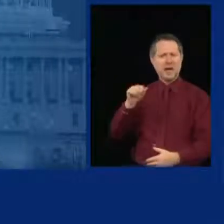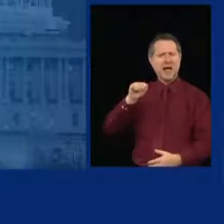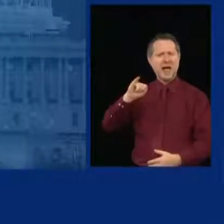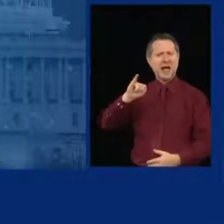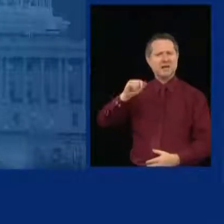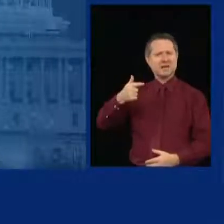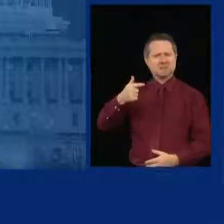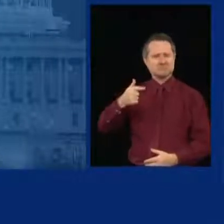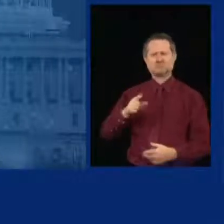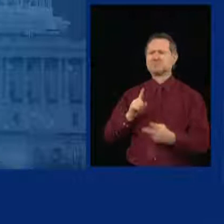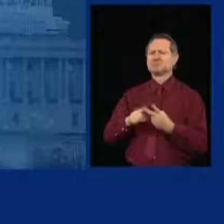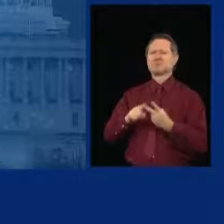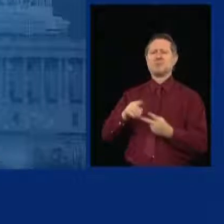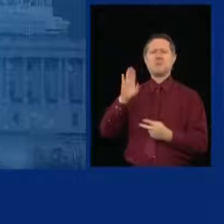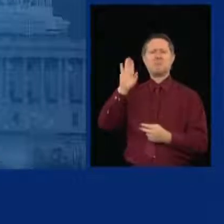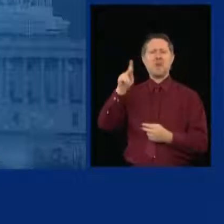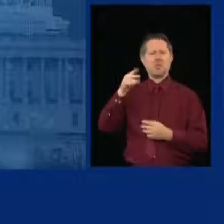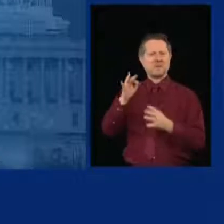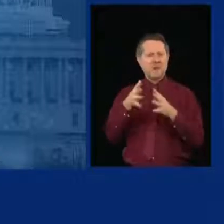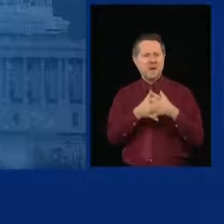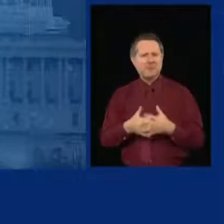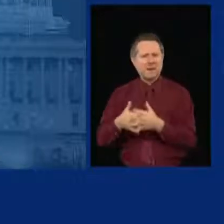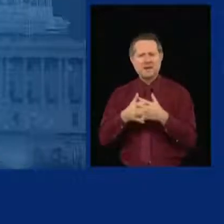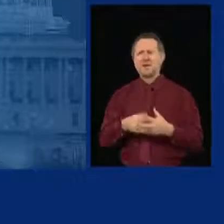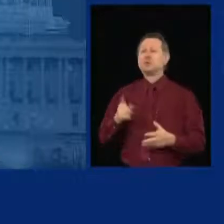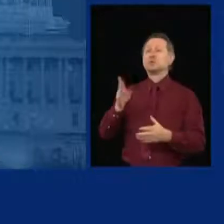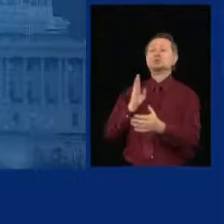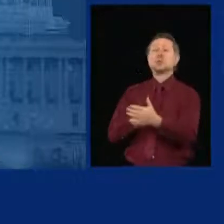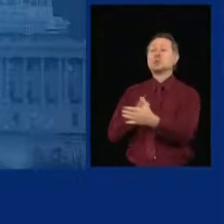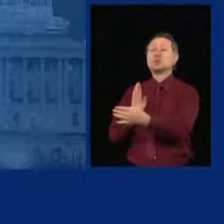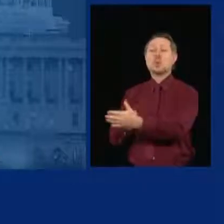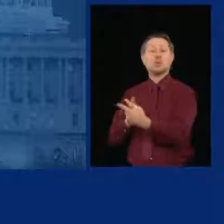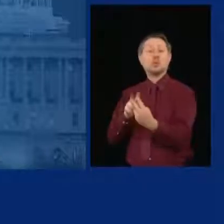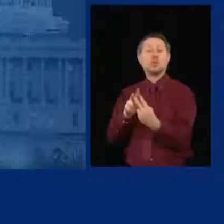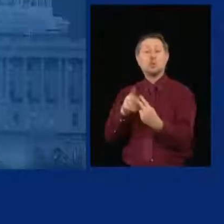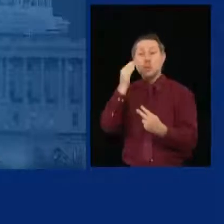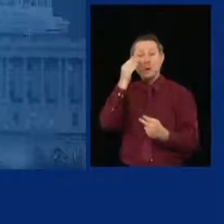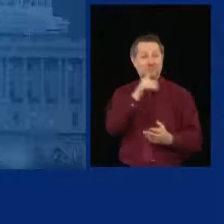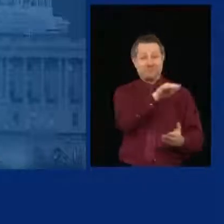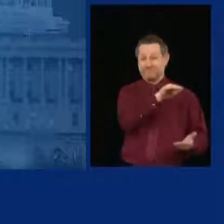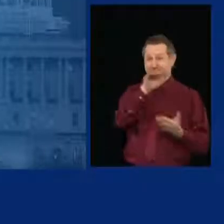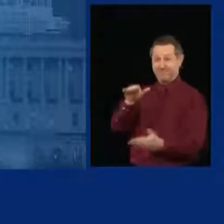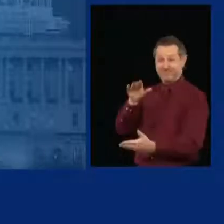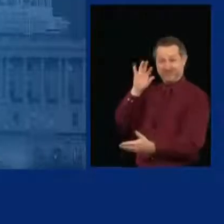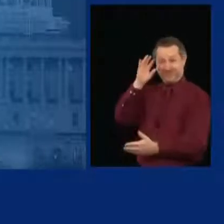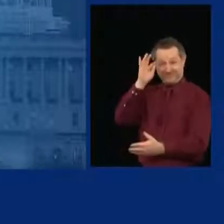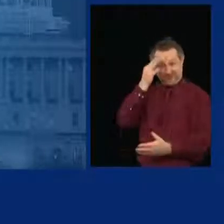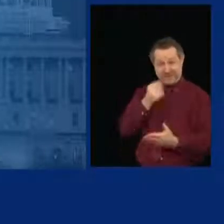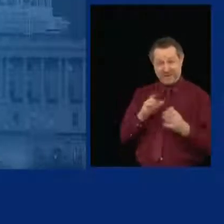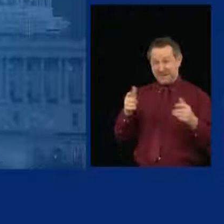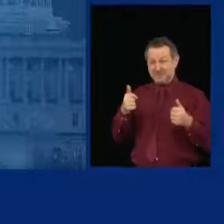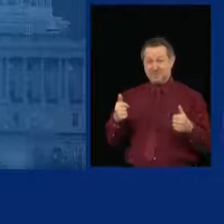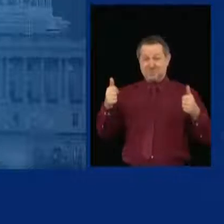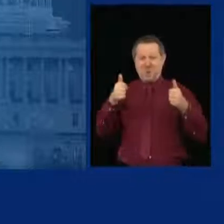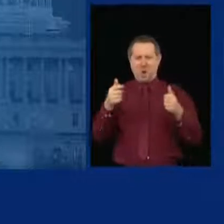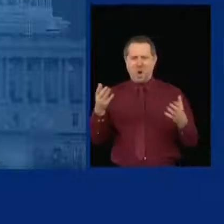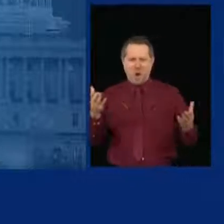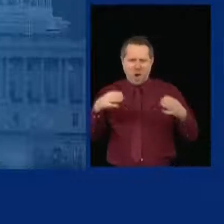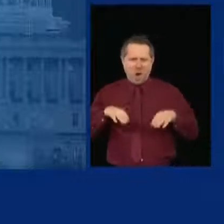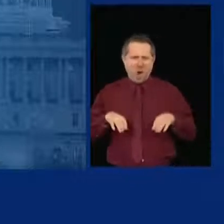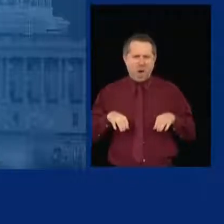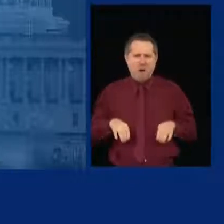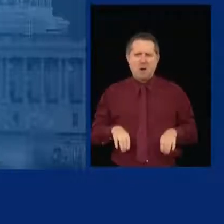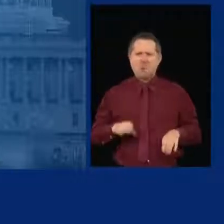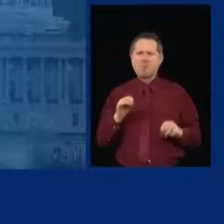like the Bank of America, who took taxpayer money and then gave themselves a raise. Don't